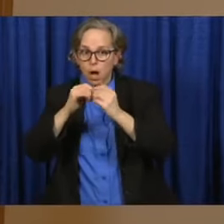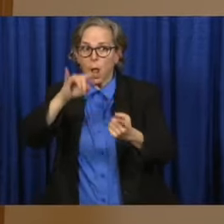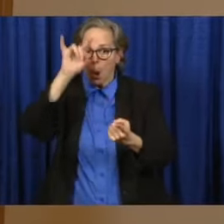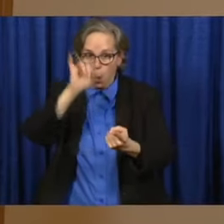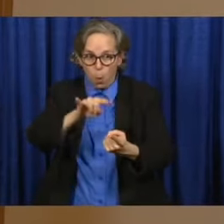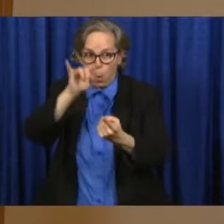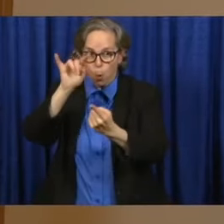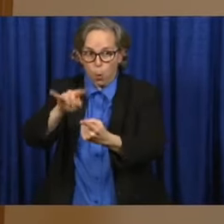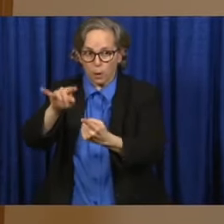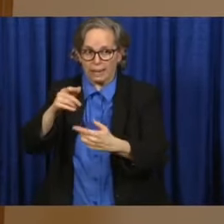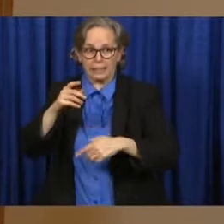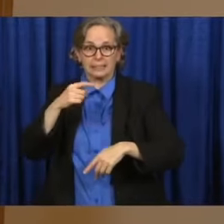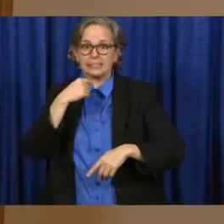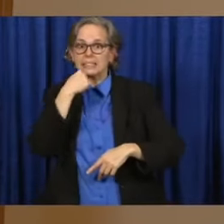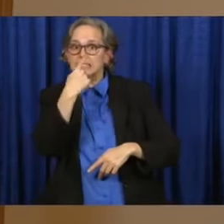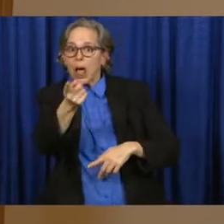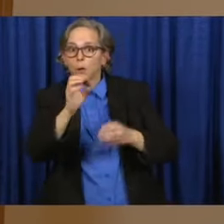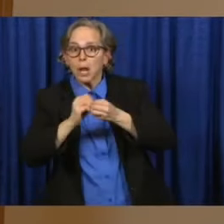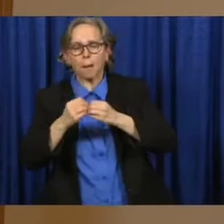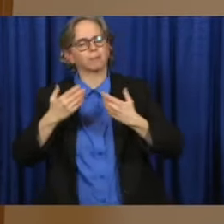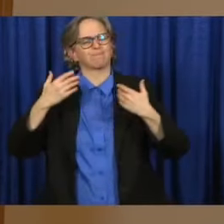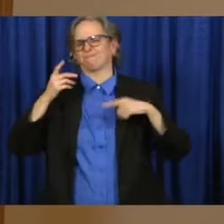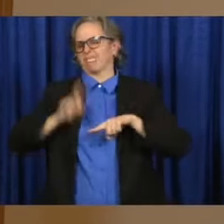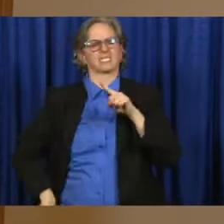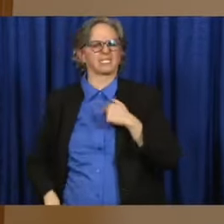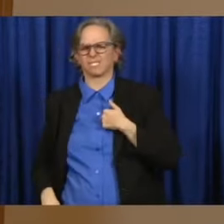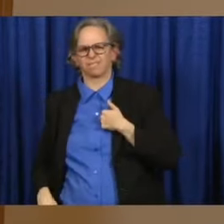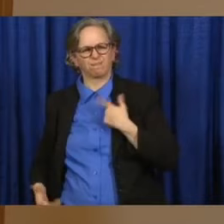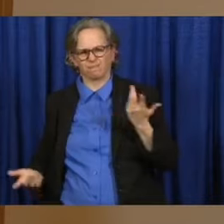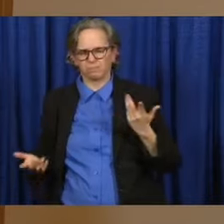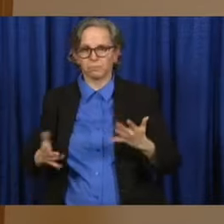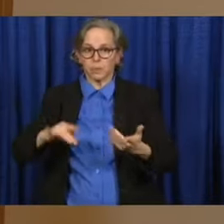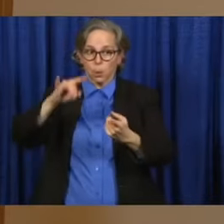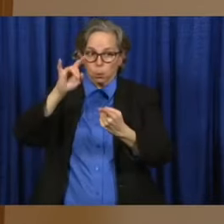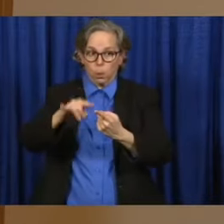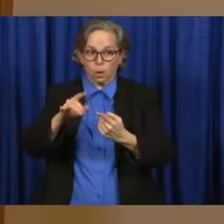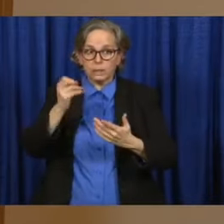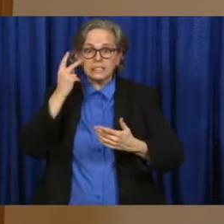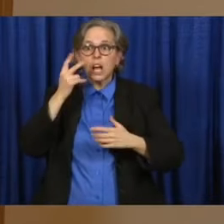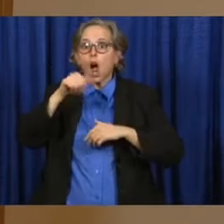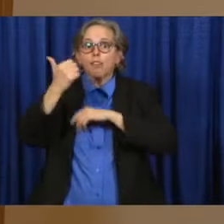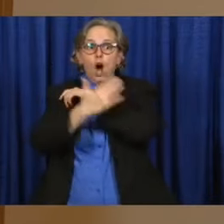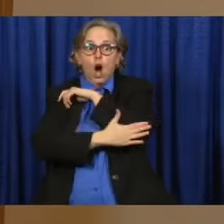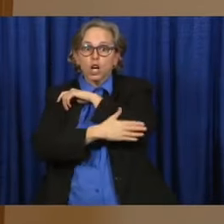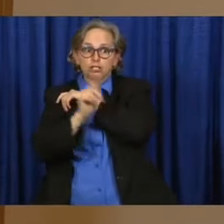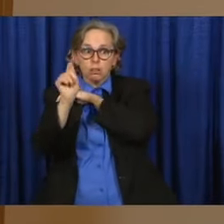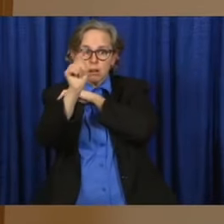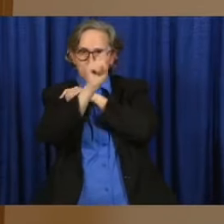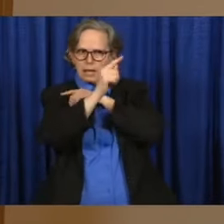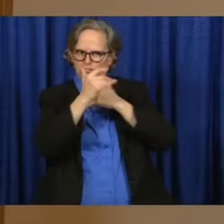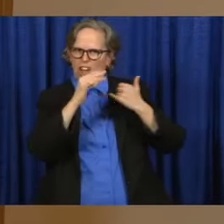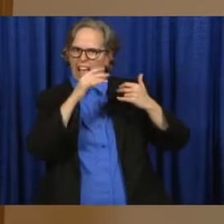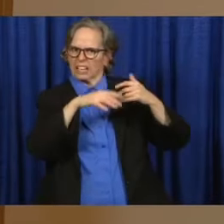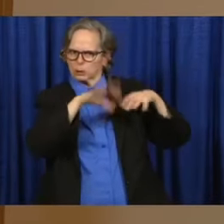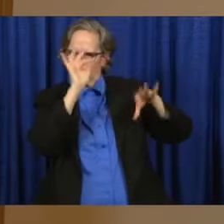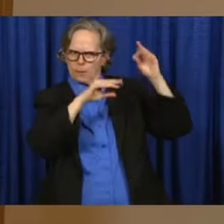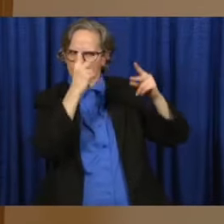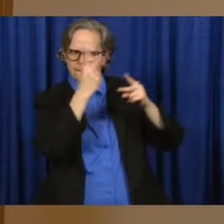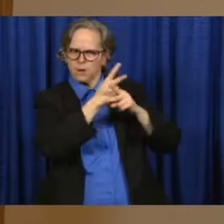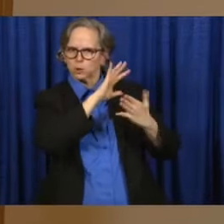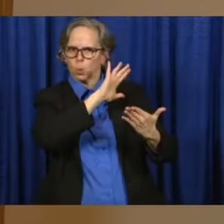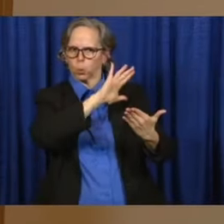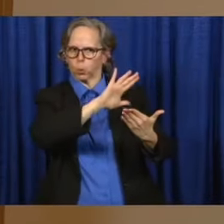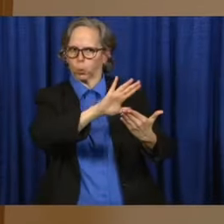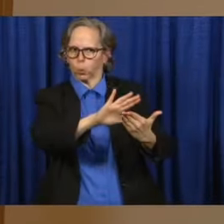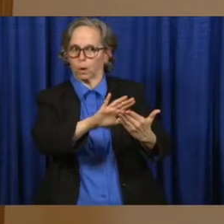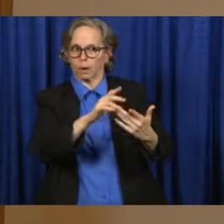can see in other countries that are trying to pull back that they really waited until it's basically almost